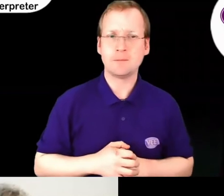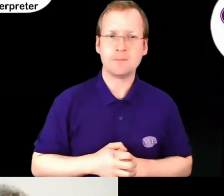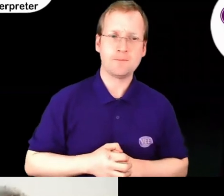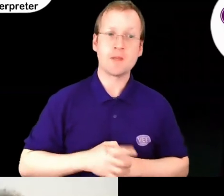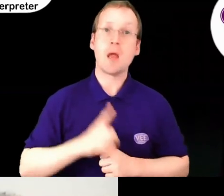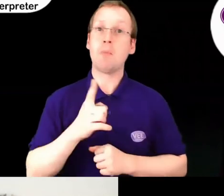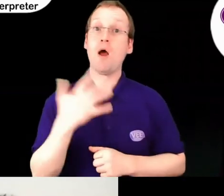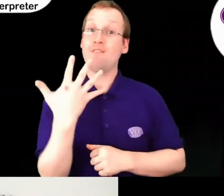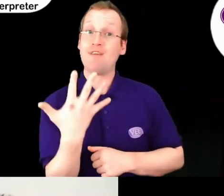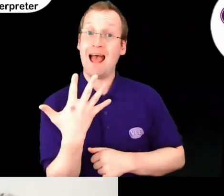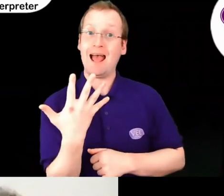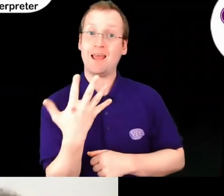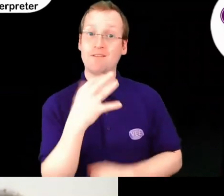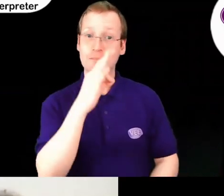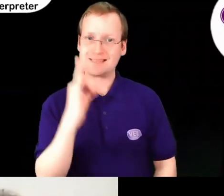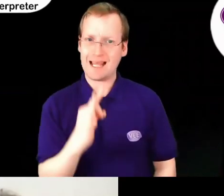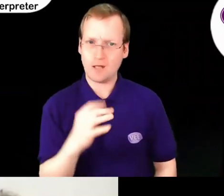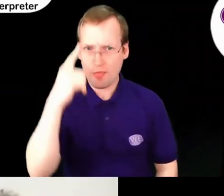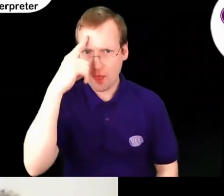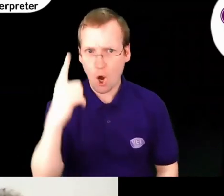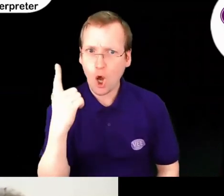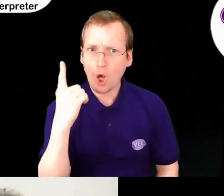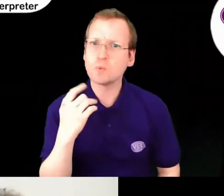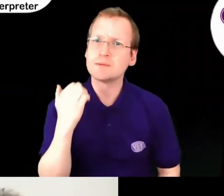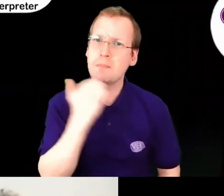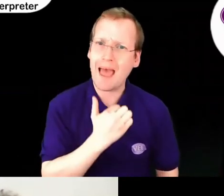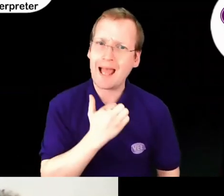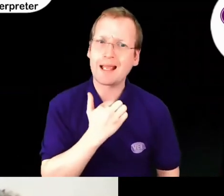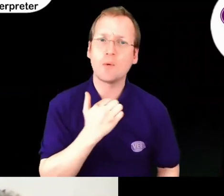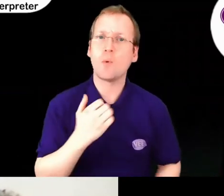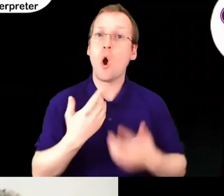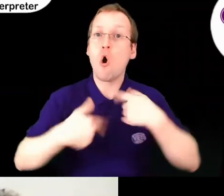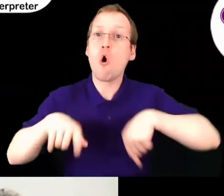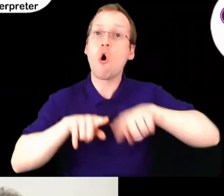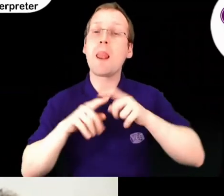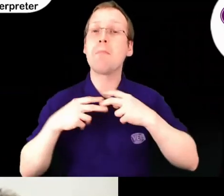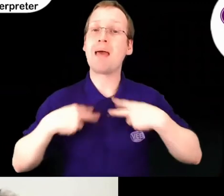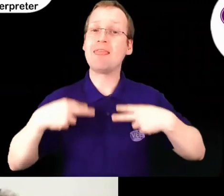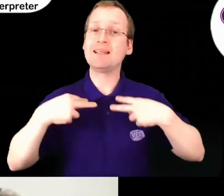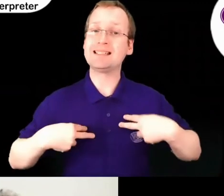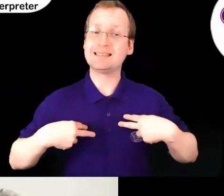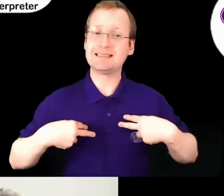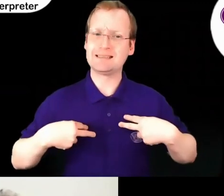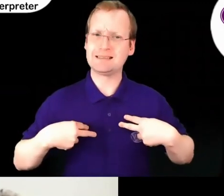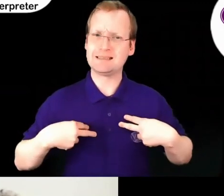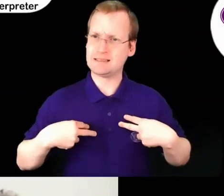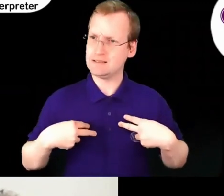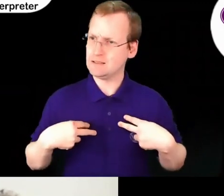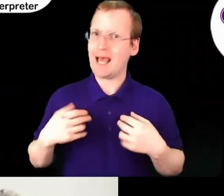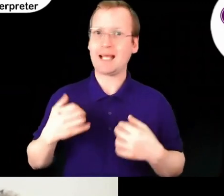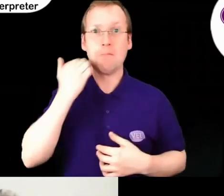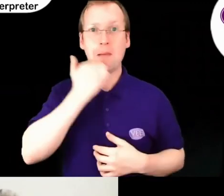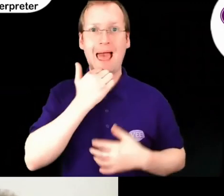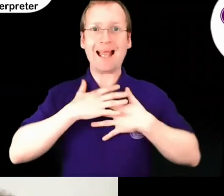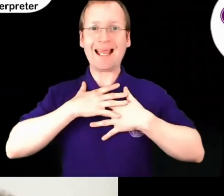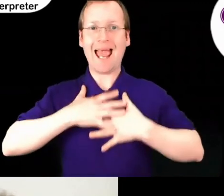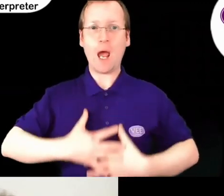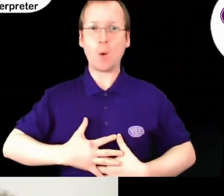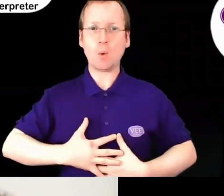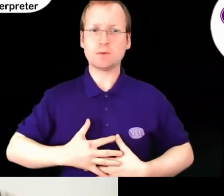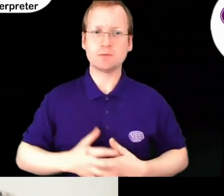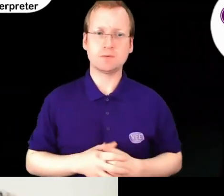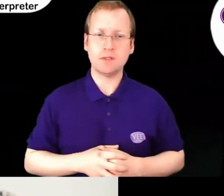the 5% who thought God was black were all Methodists whose pastors wore black gowns. And